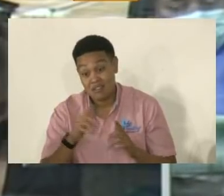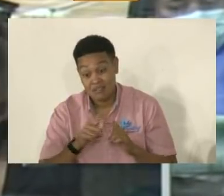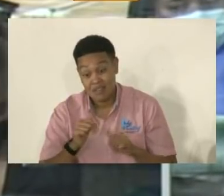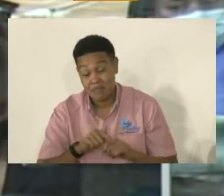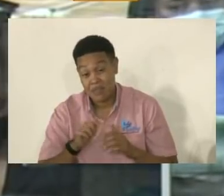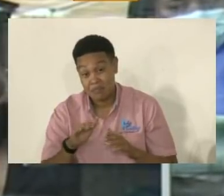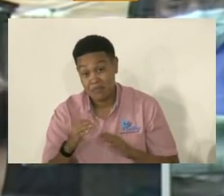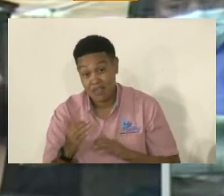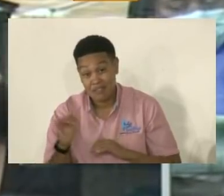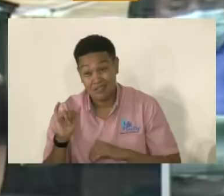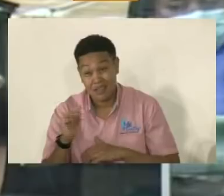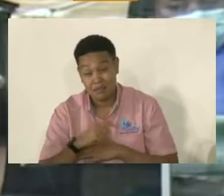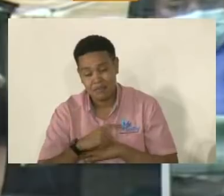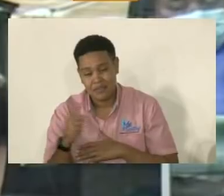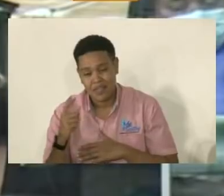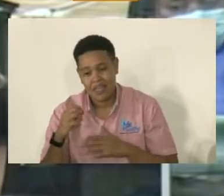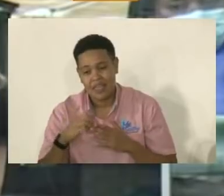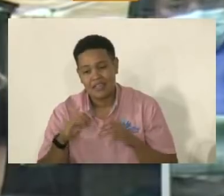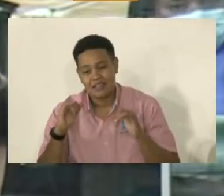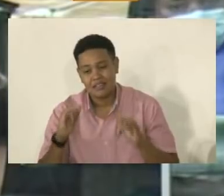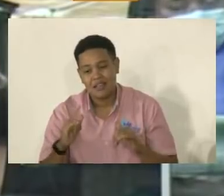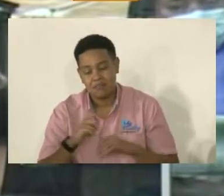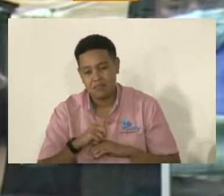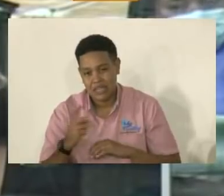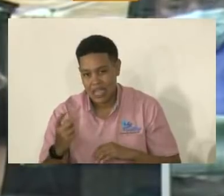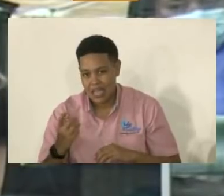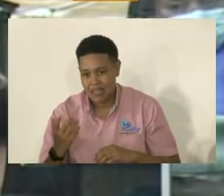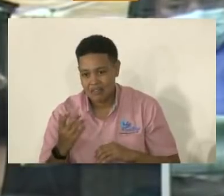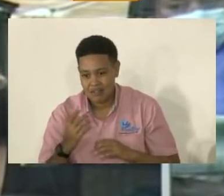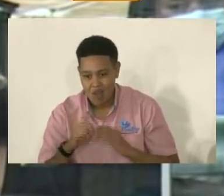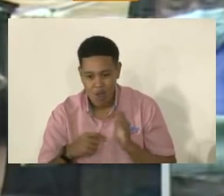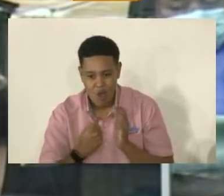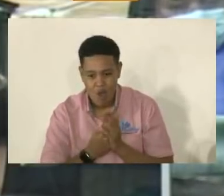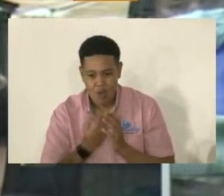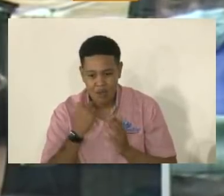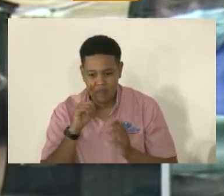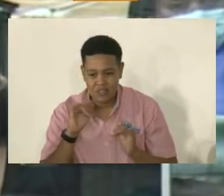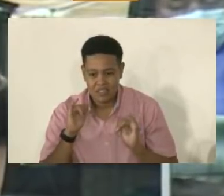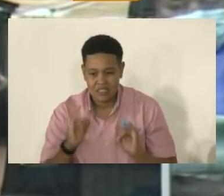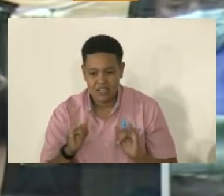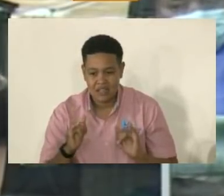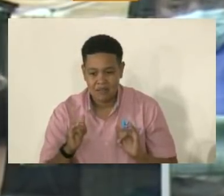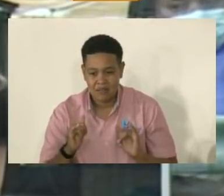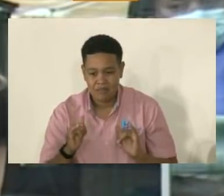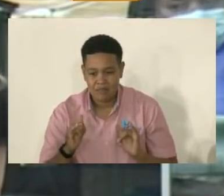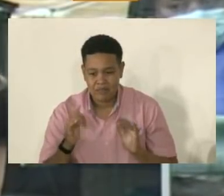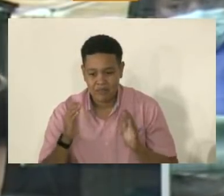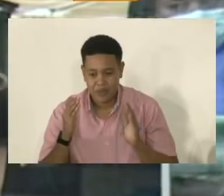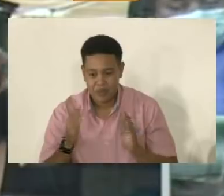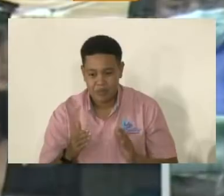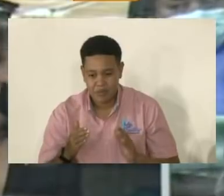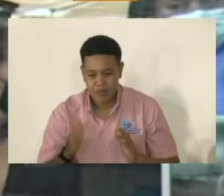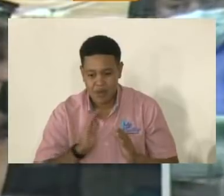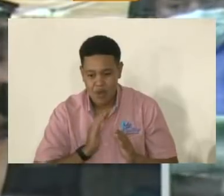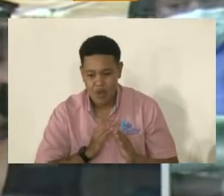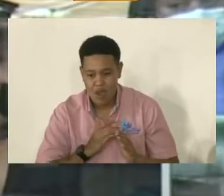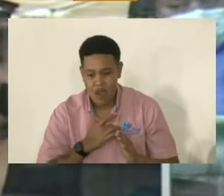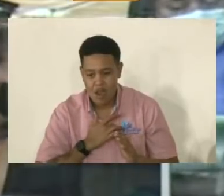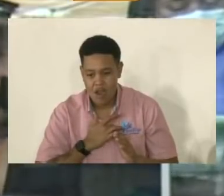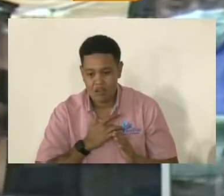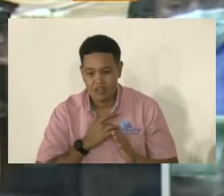of time, in the same day, for the same person, our hearts go out to